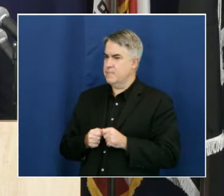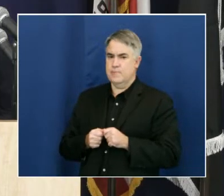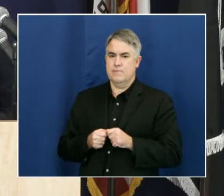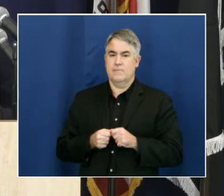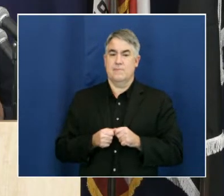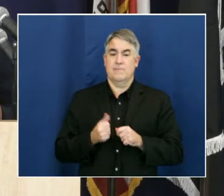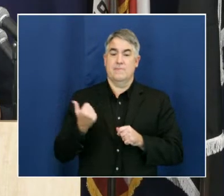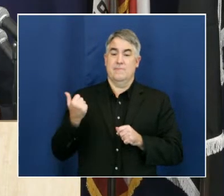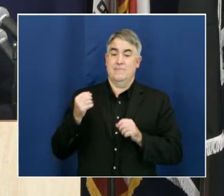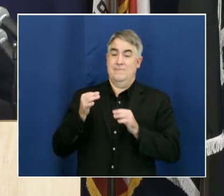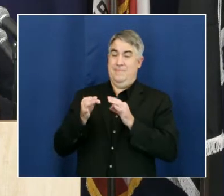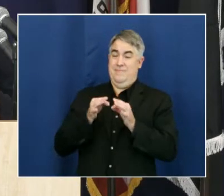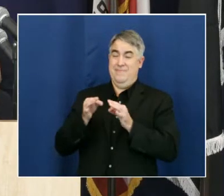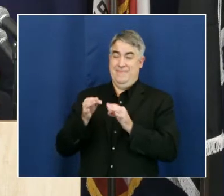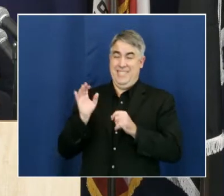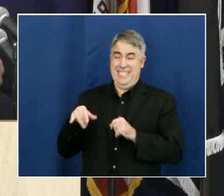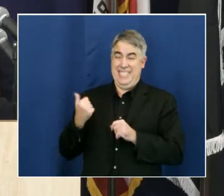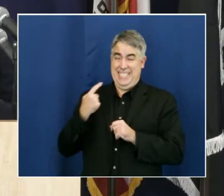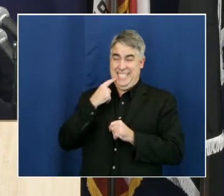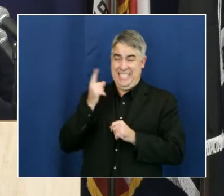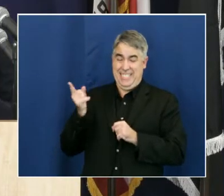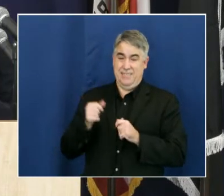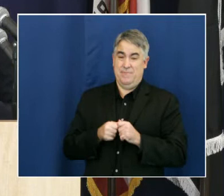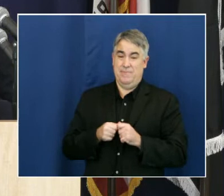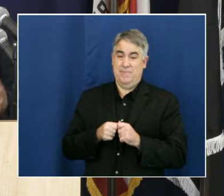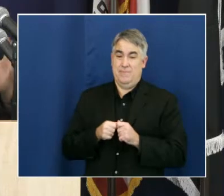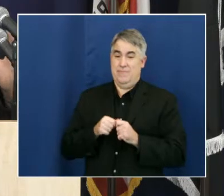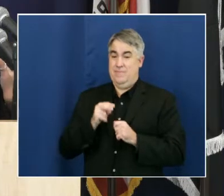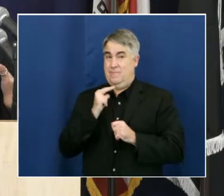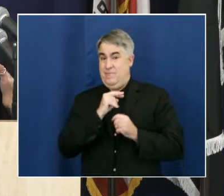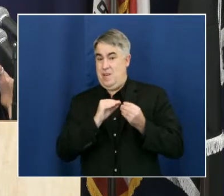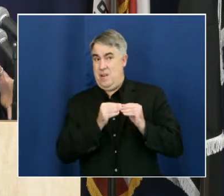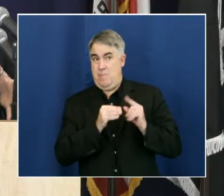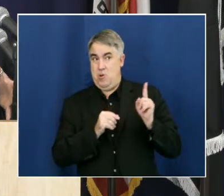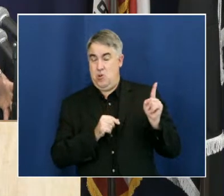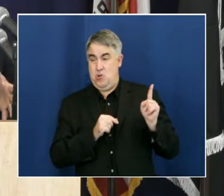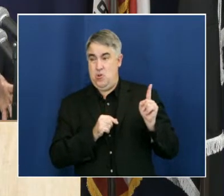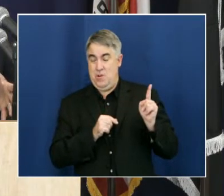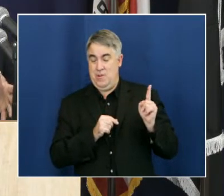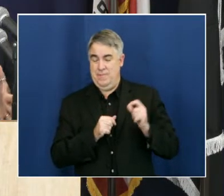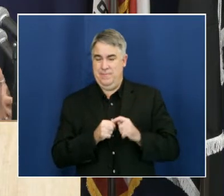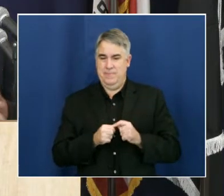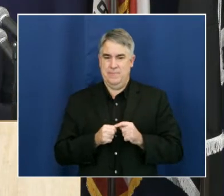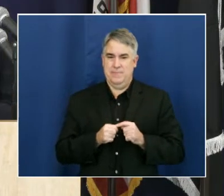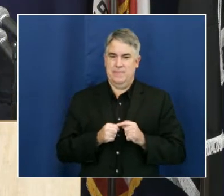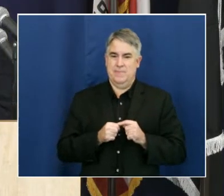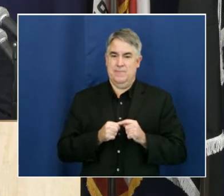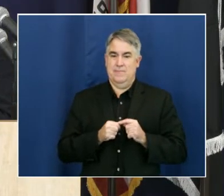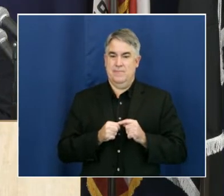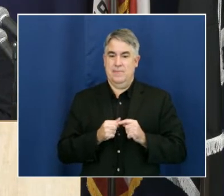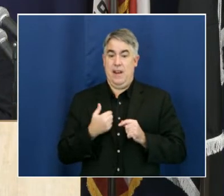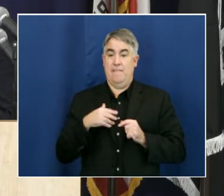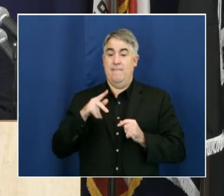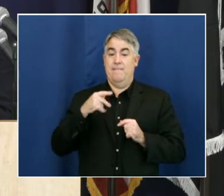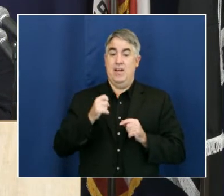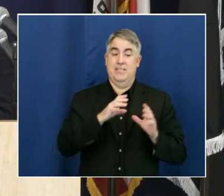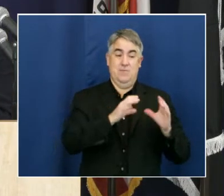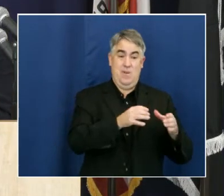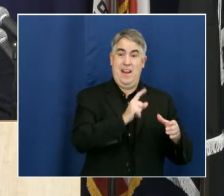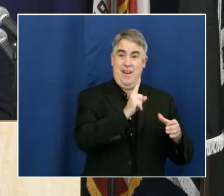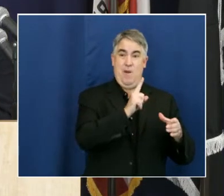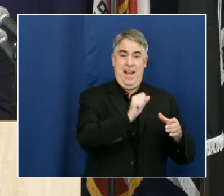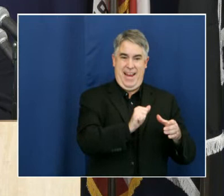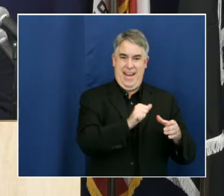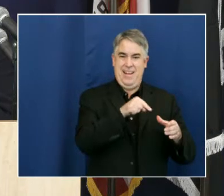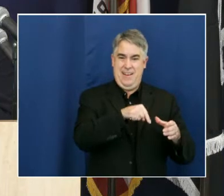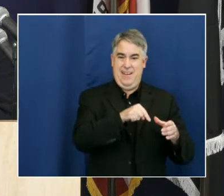stated, if you look at the total numbers of the populations, Phase 1A, as well as Phase